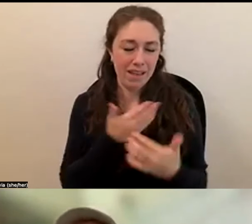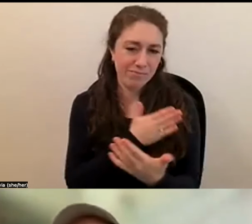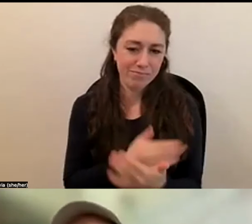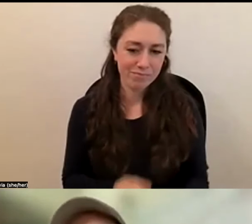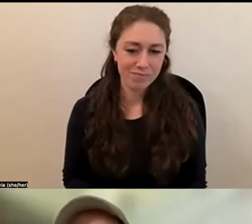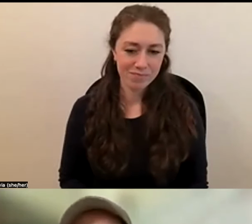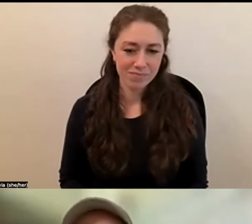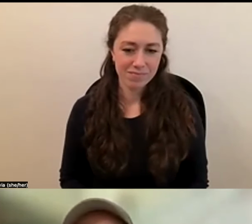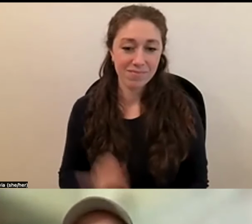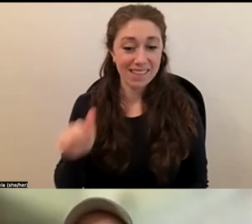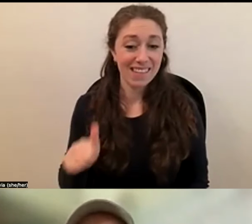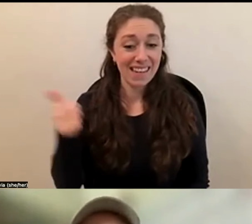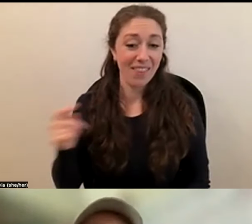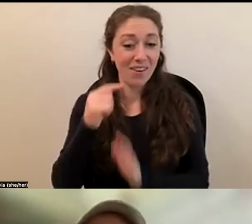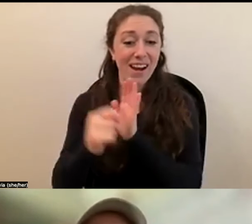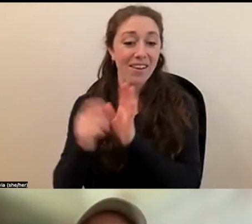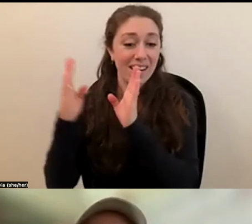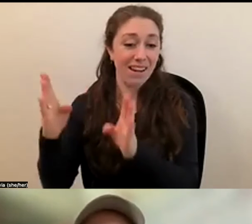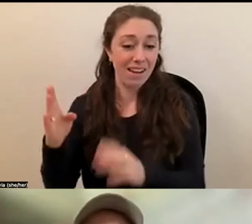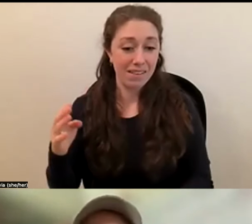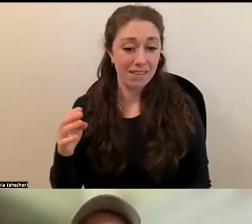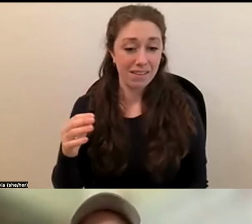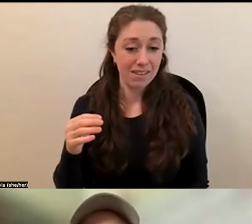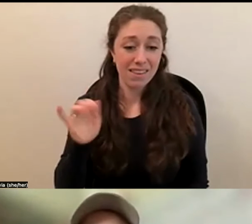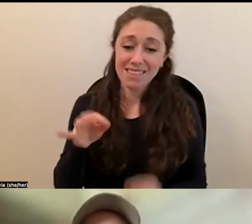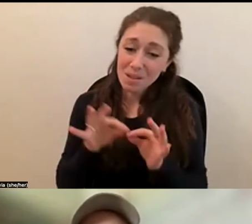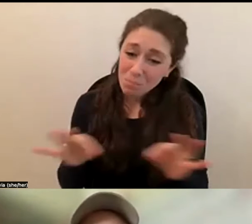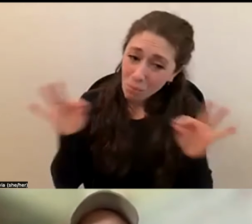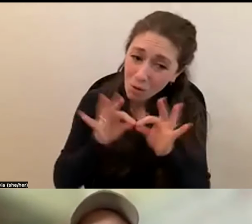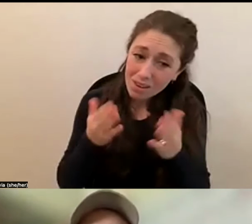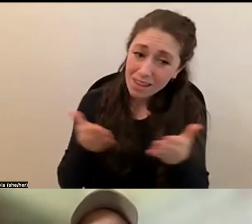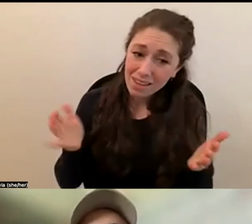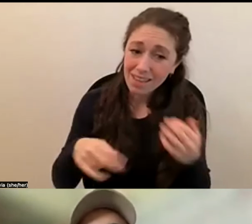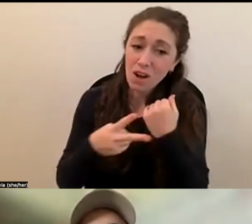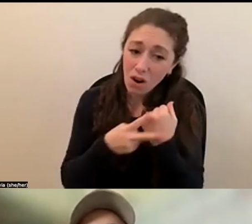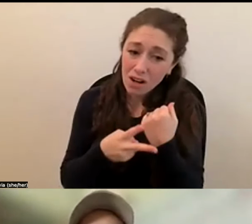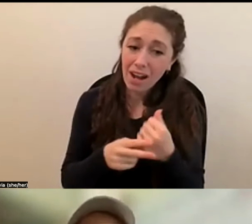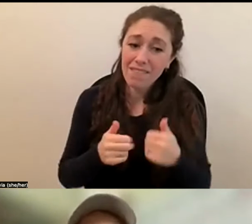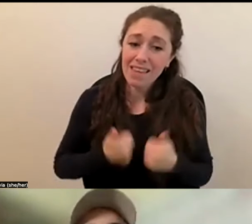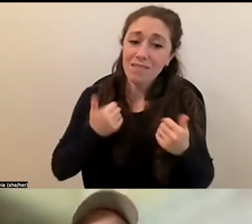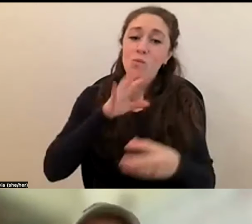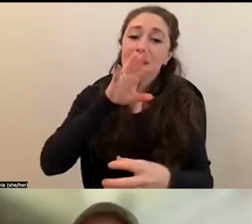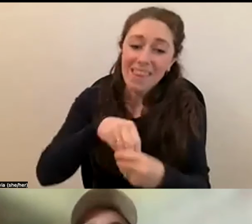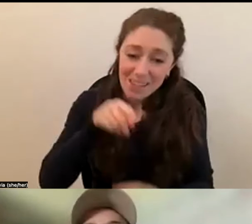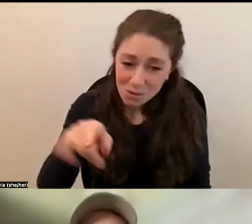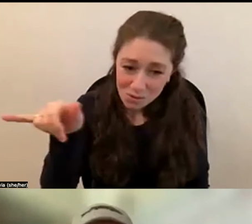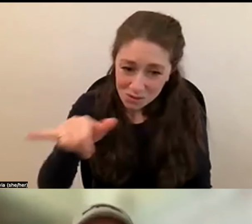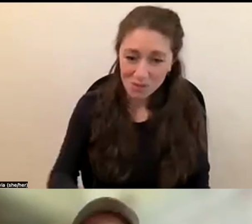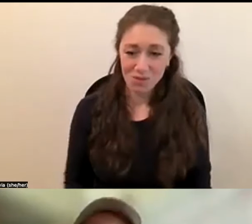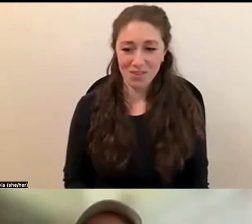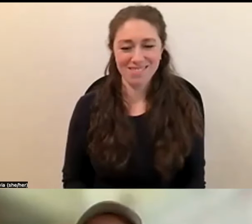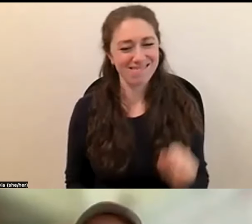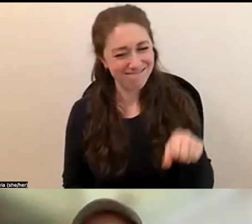another era, area. Well, that's an important thing. It's like the archive lives within you as well. It's not just